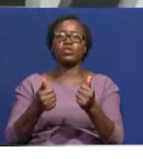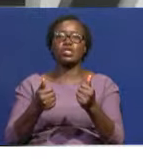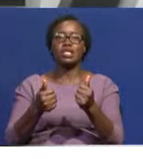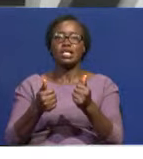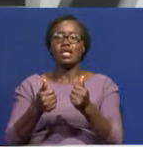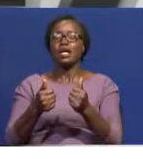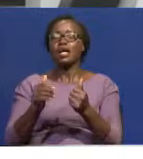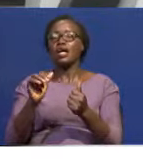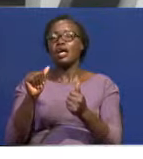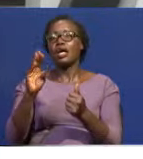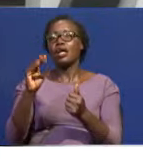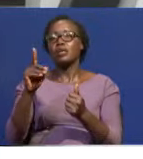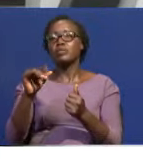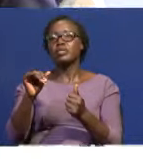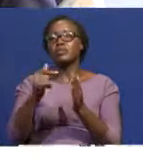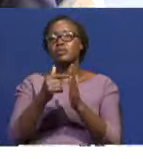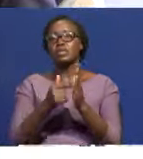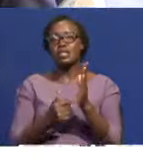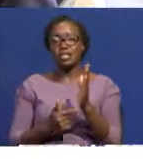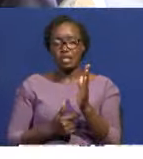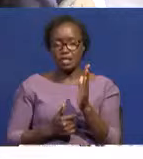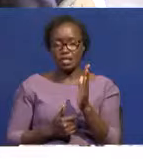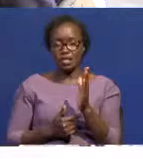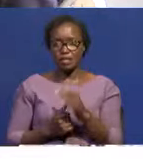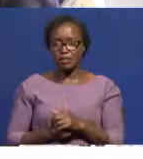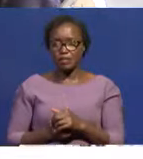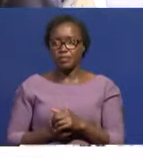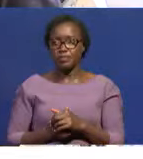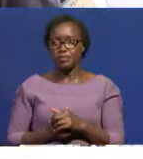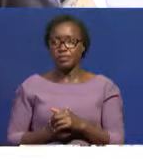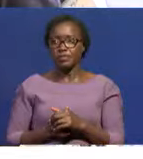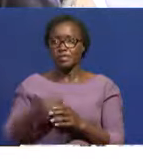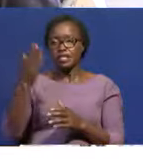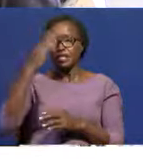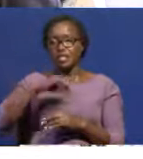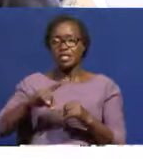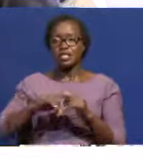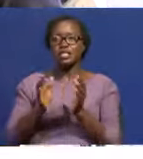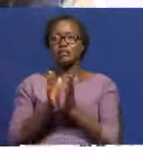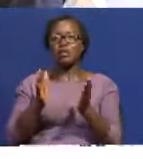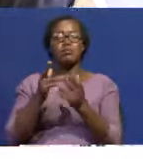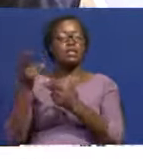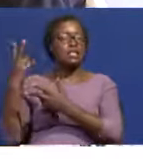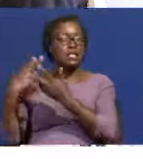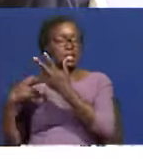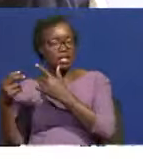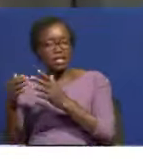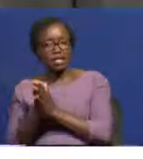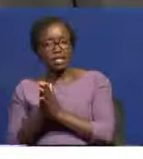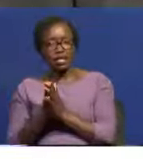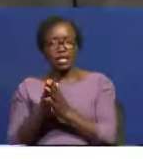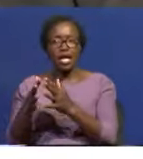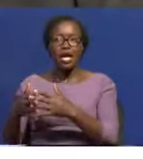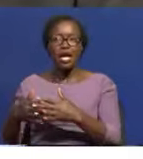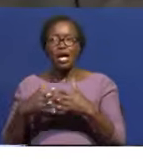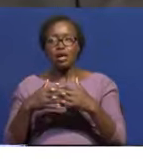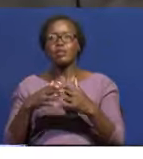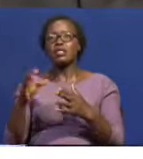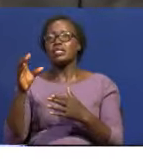Abdiaziz Hashim with the details. Day 6 of the public hearing on the bill saw the American Chamber of Commerce propose